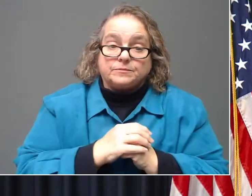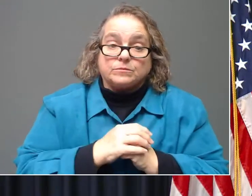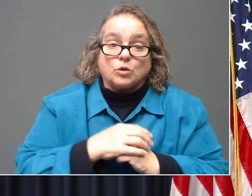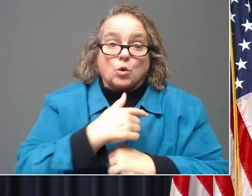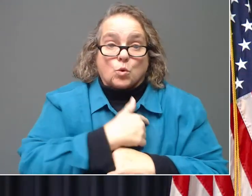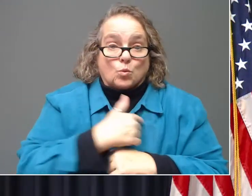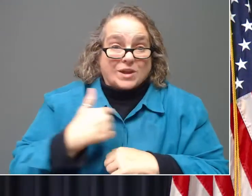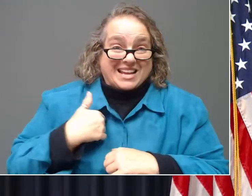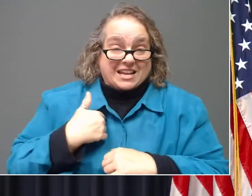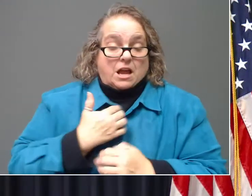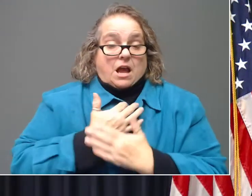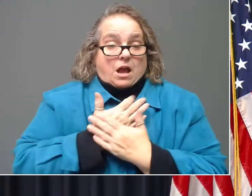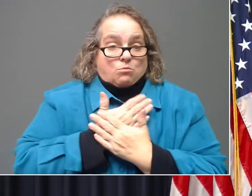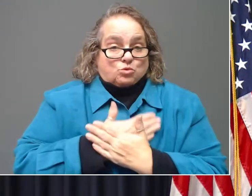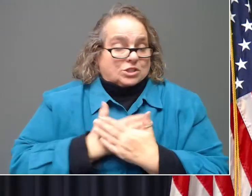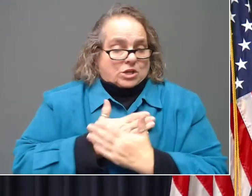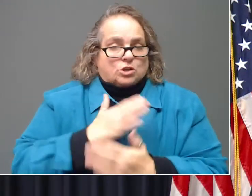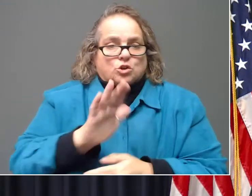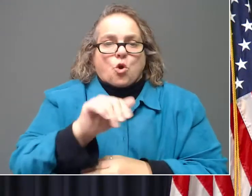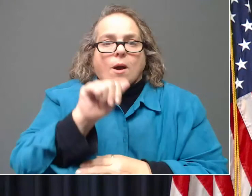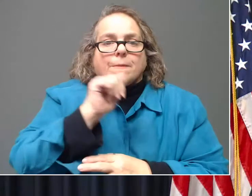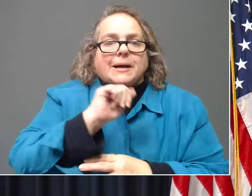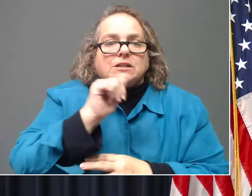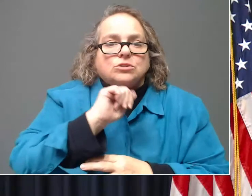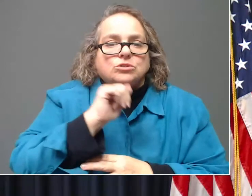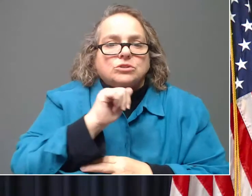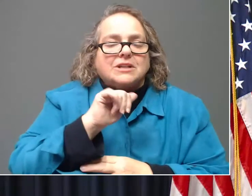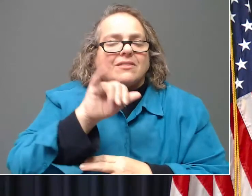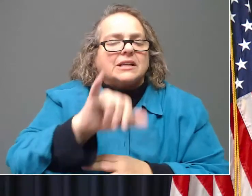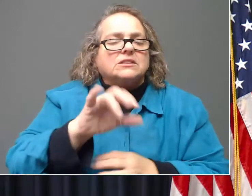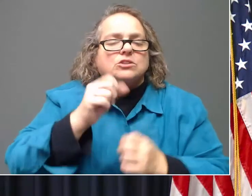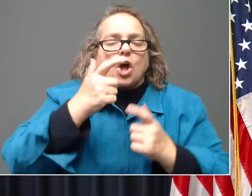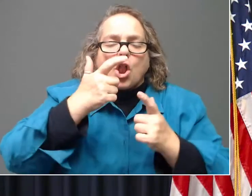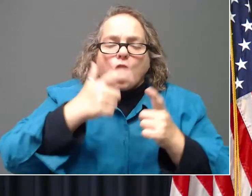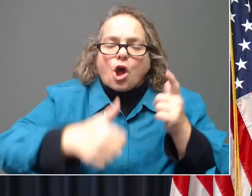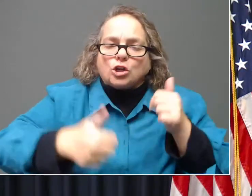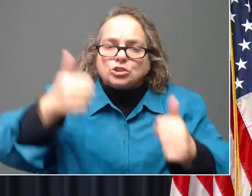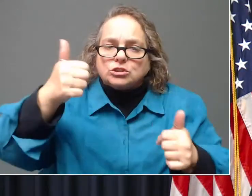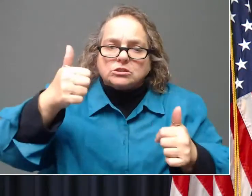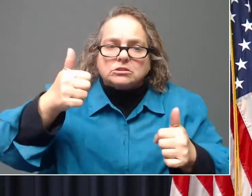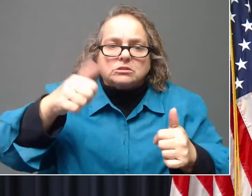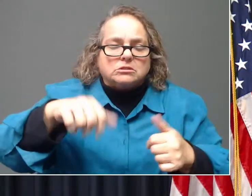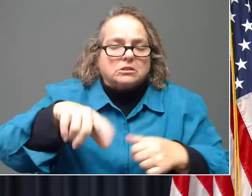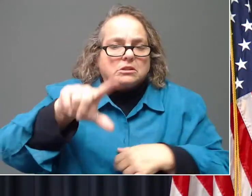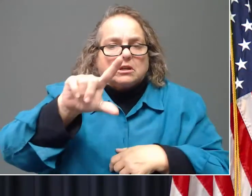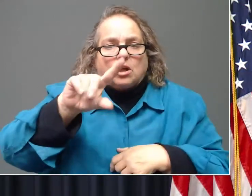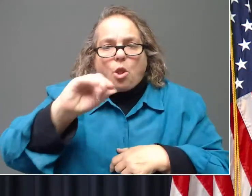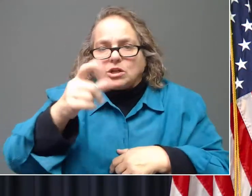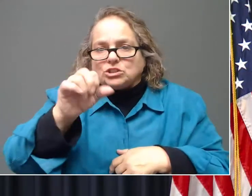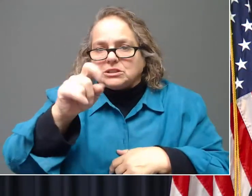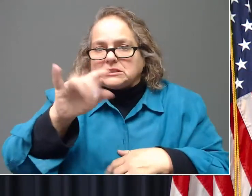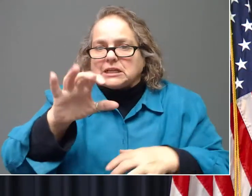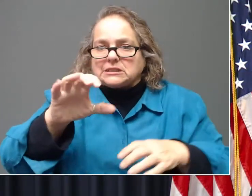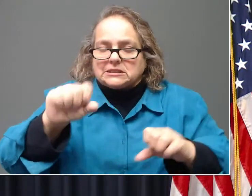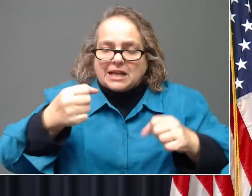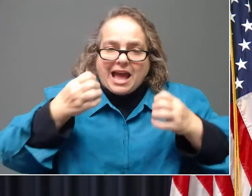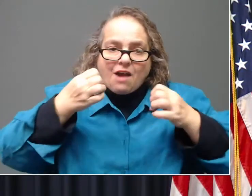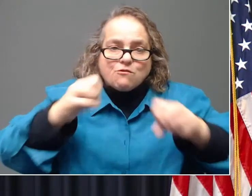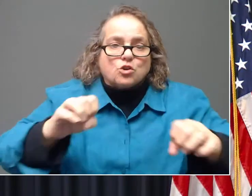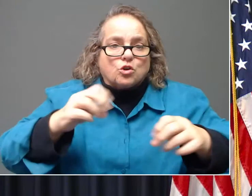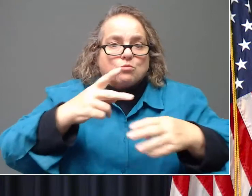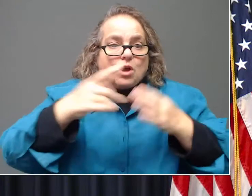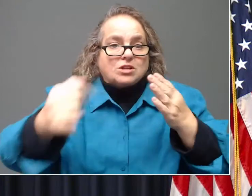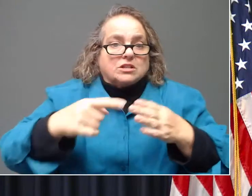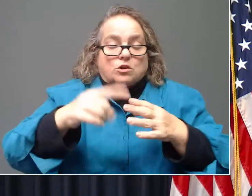appreciate your patience. This is the largest logistics effort and project in world history.